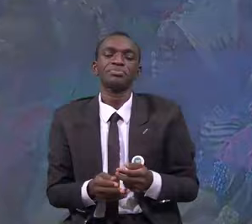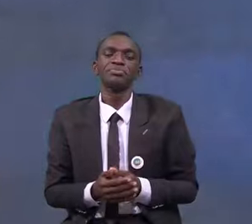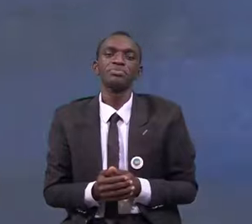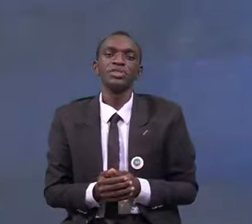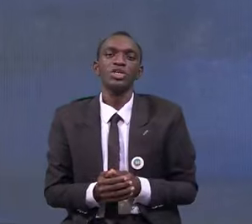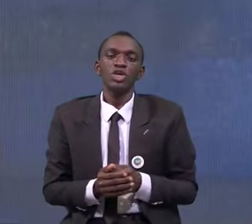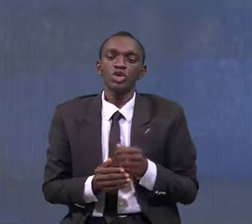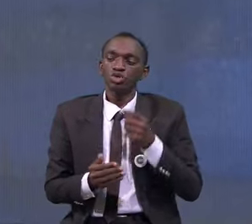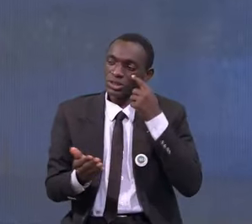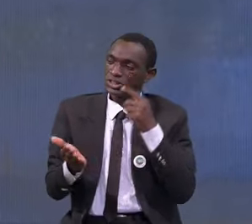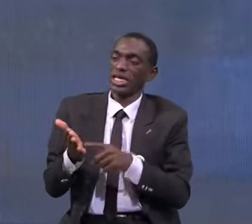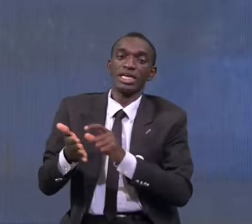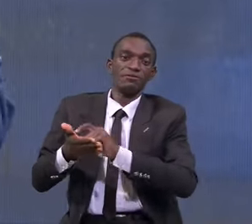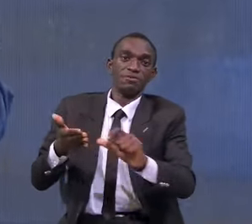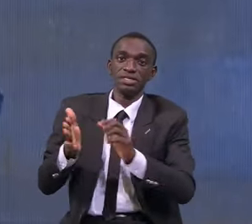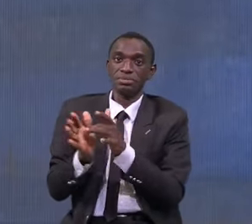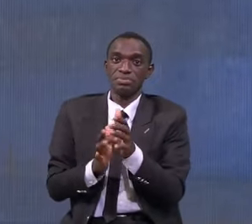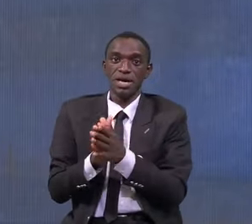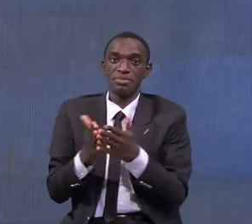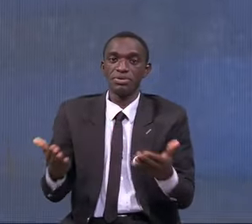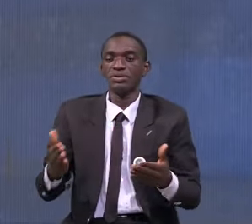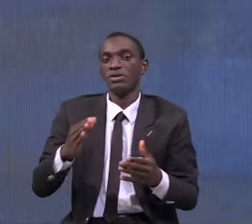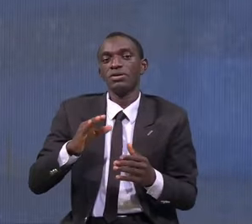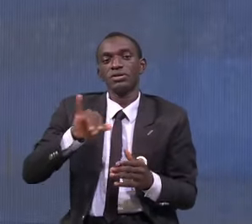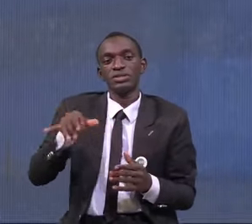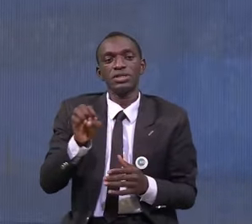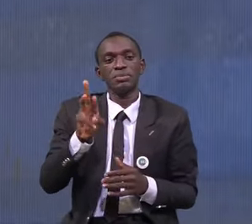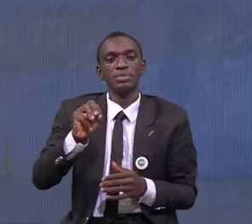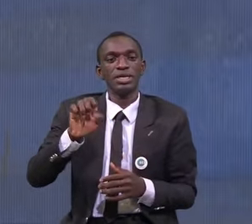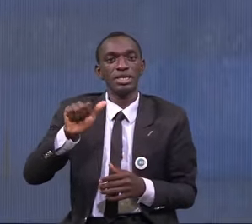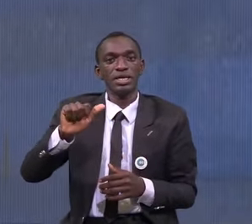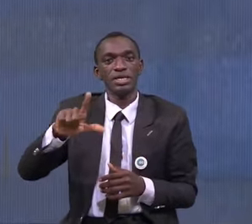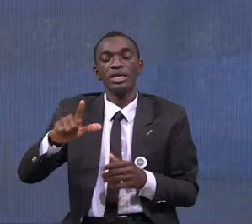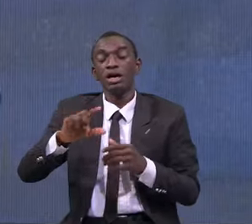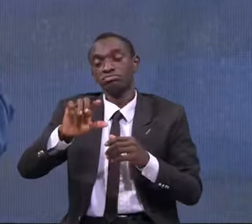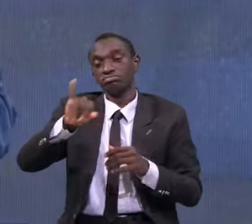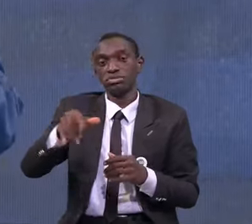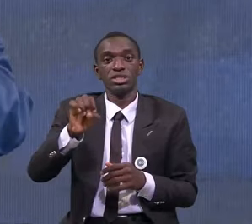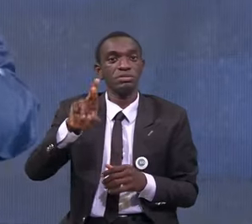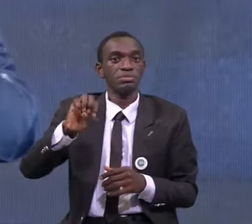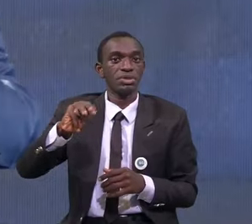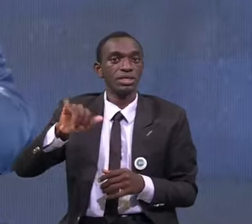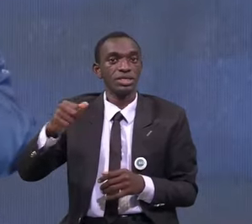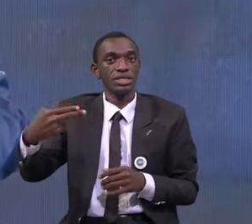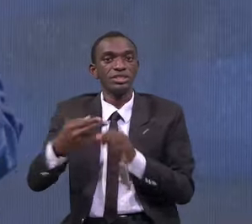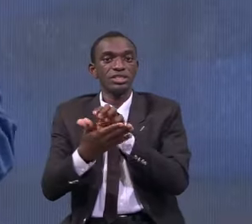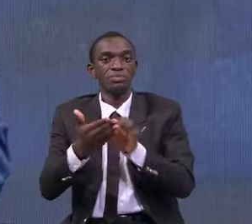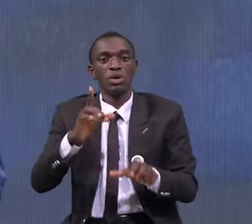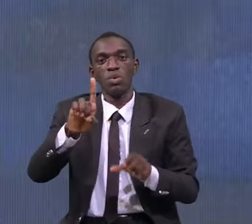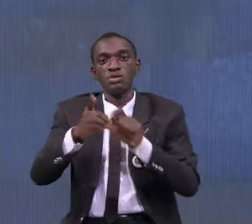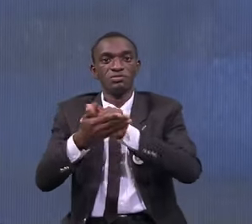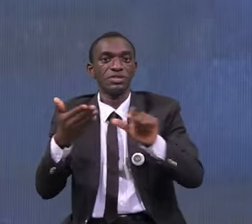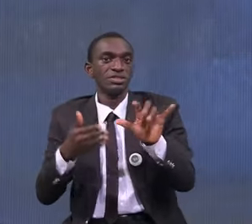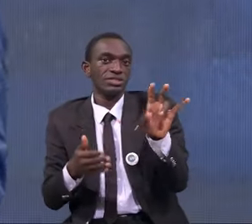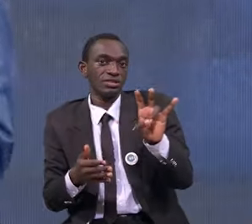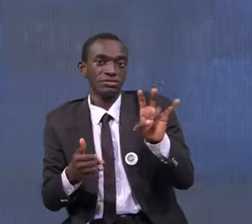Look at verse 7. In verse 7, but the Lord said unto me, say not,